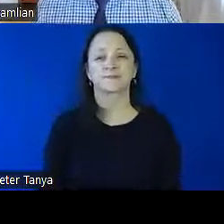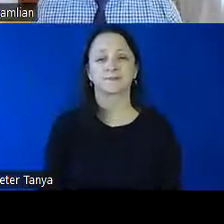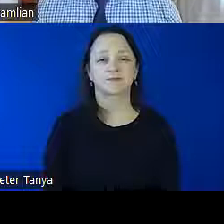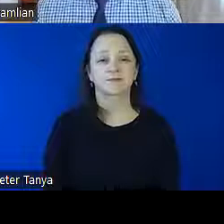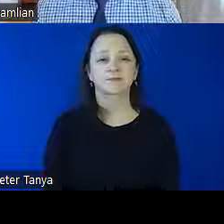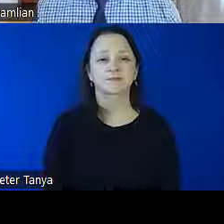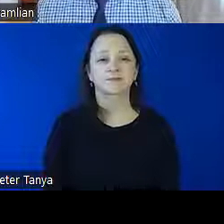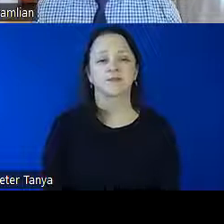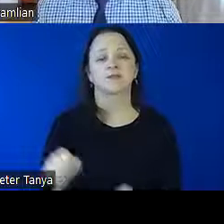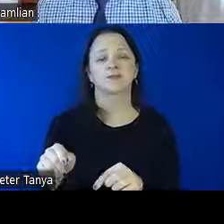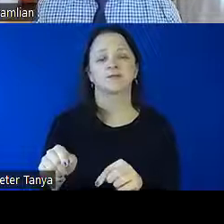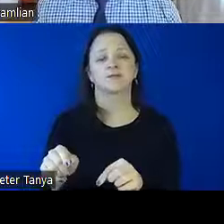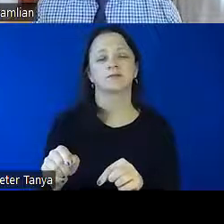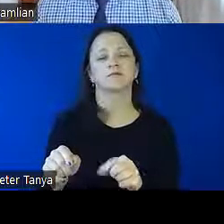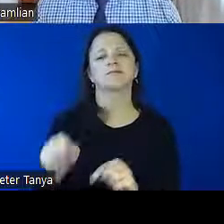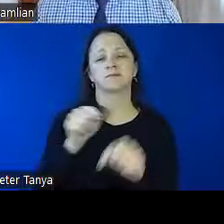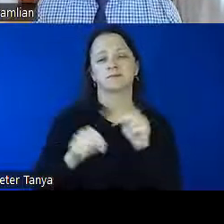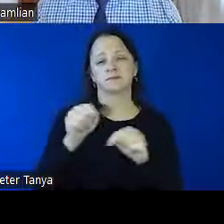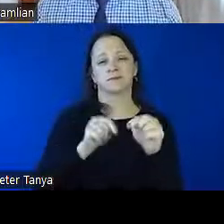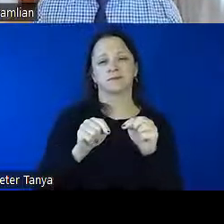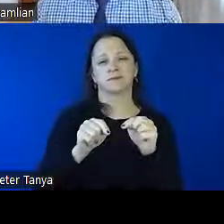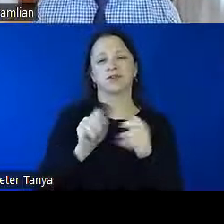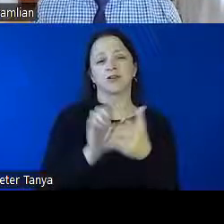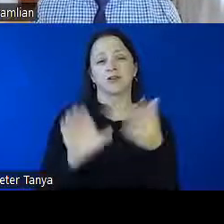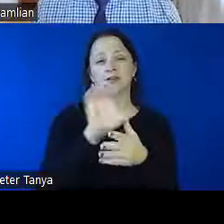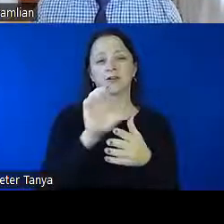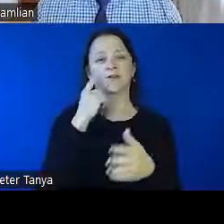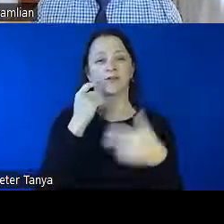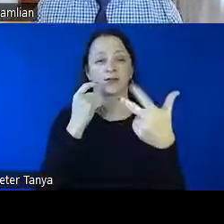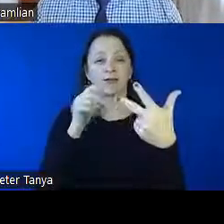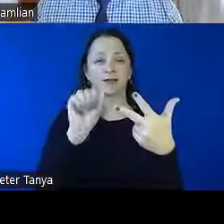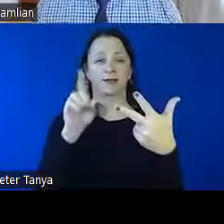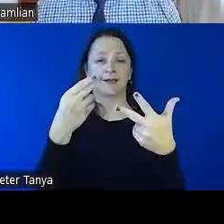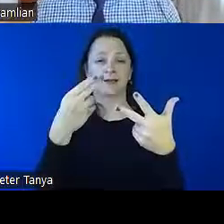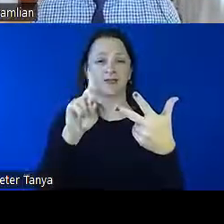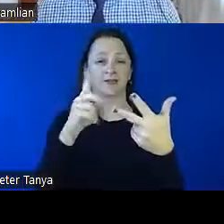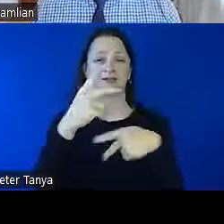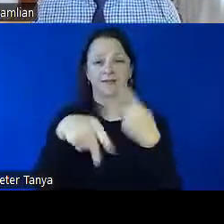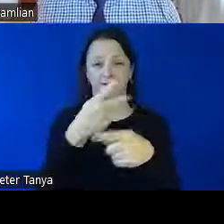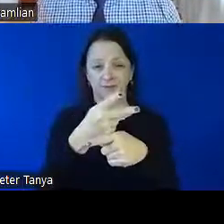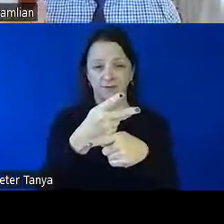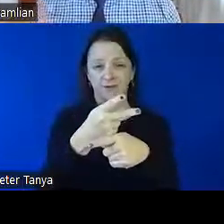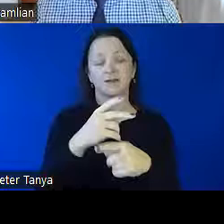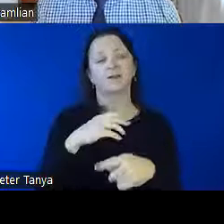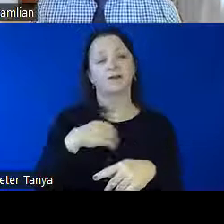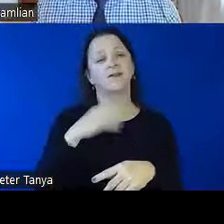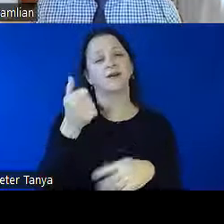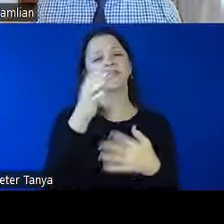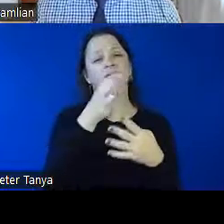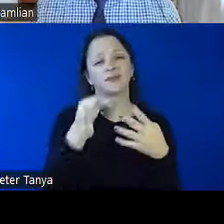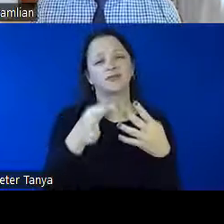To go back to the basics, we have specific criteria for 3 different types of ADHD. And there are other kind of like